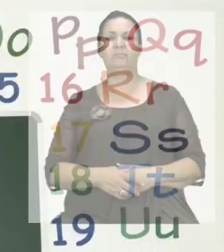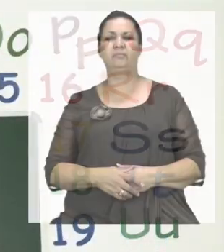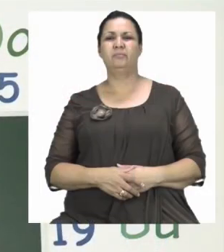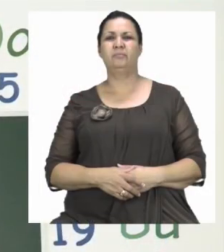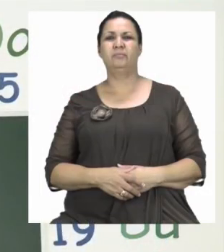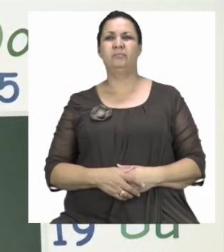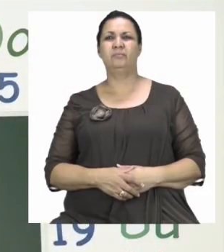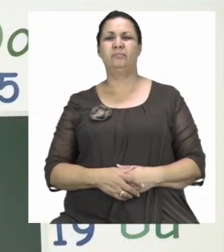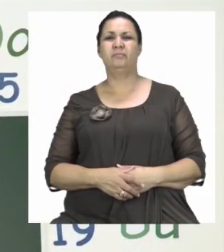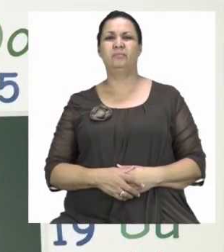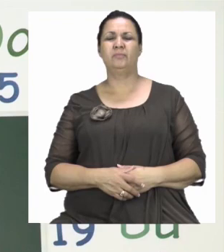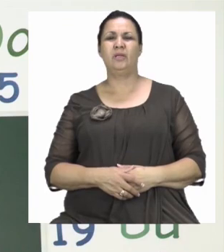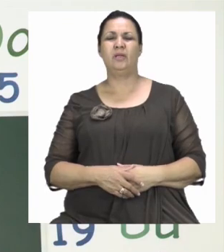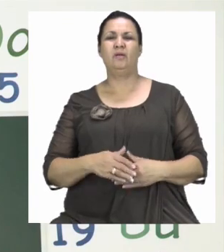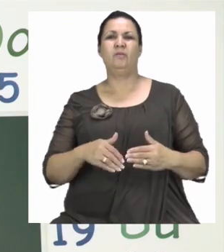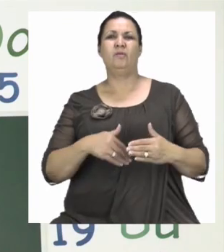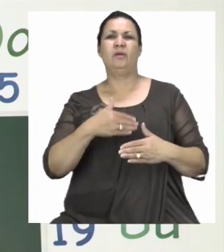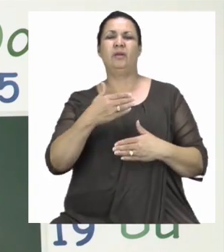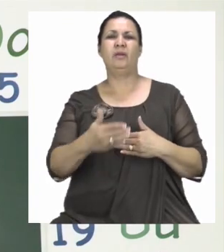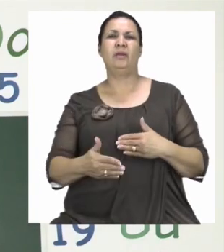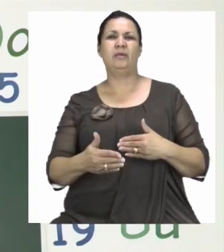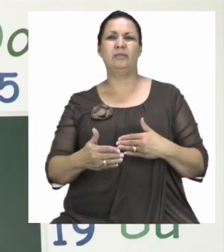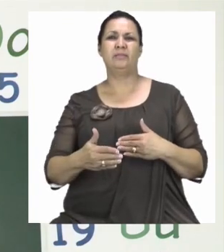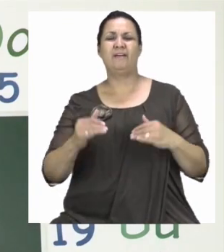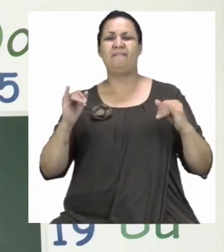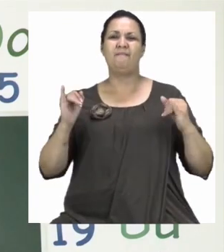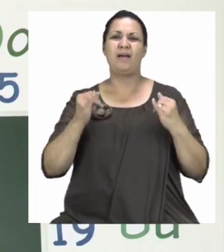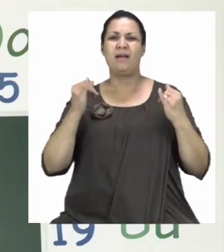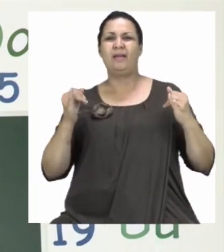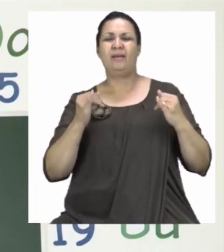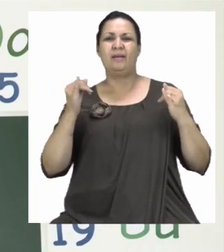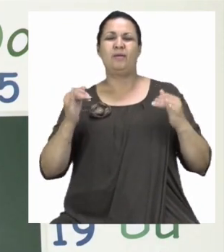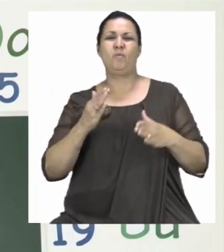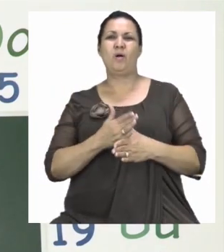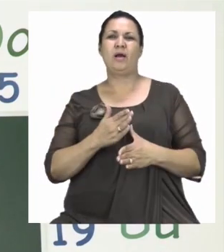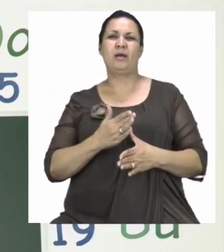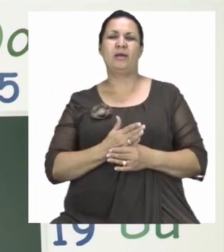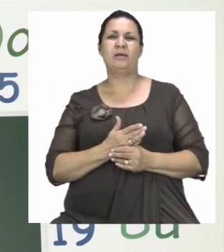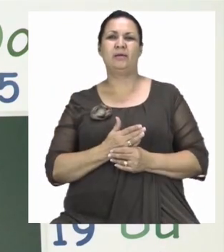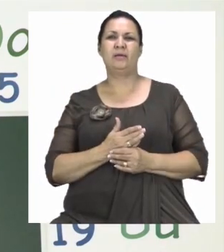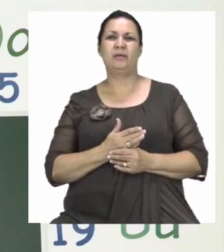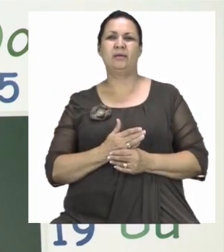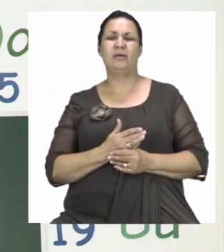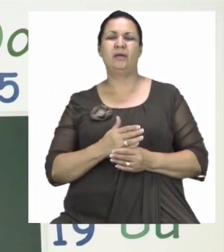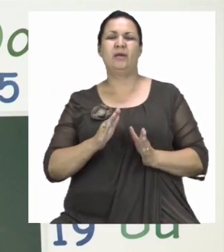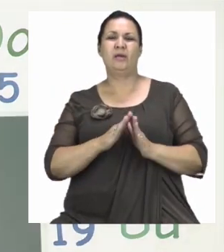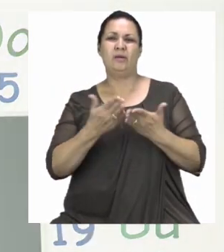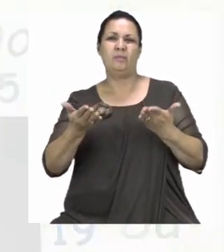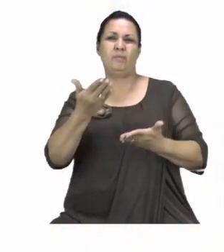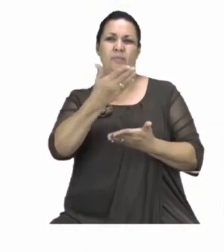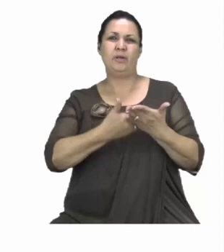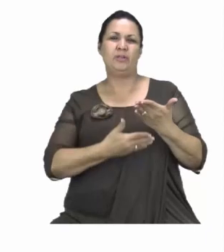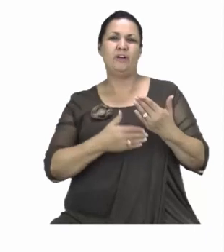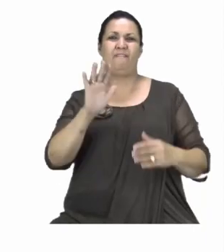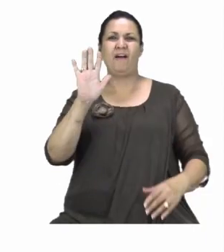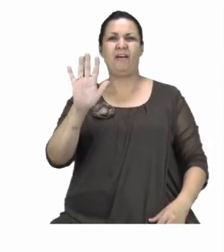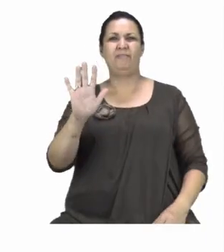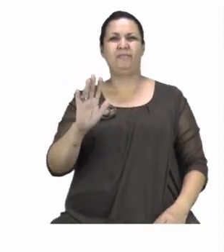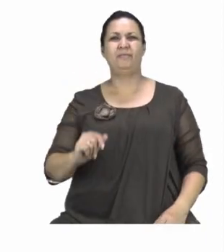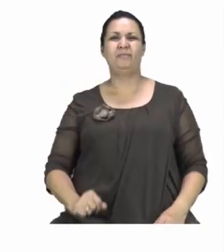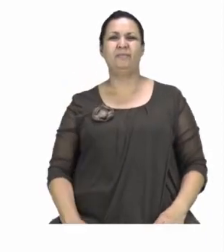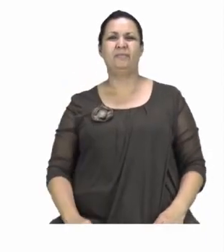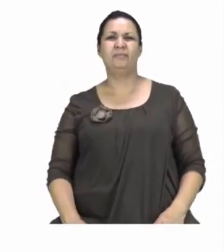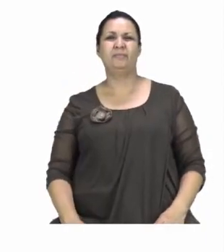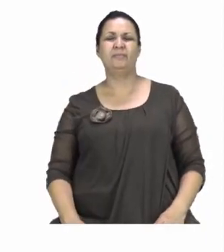For our next fun activity, you are going to turn to page 5.